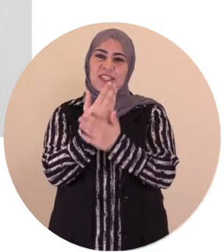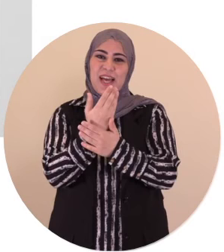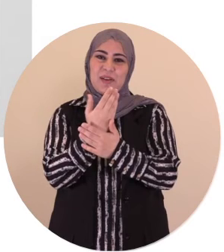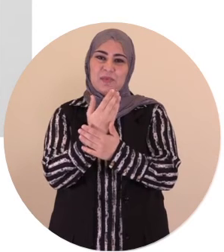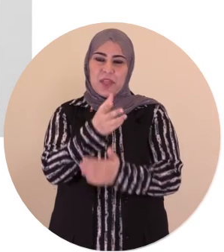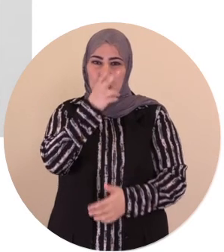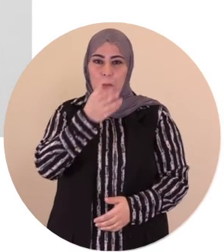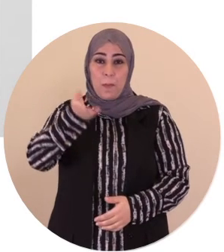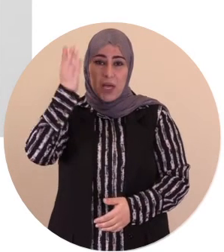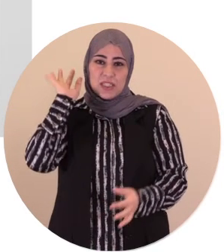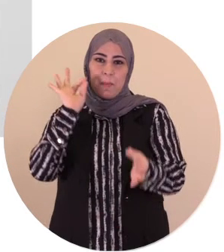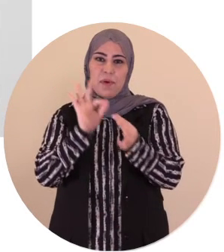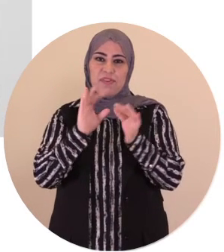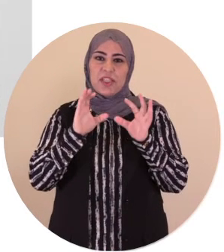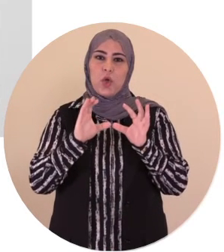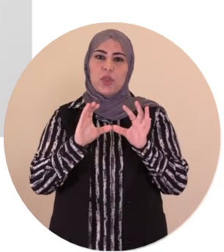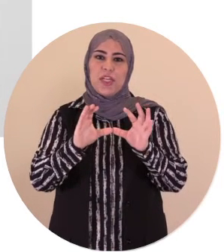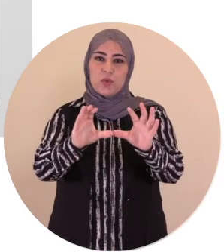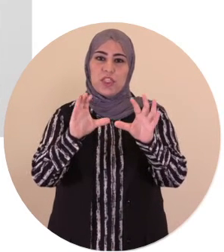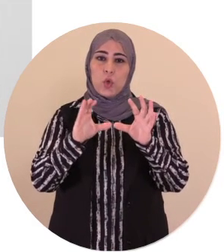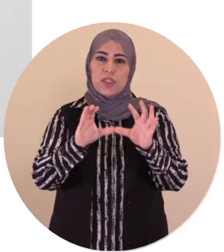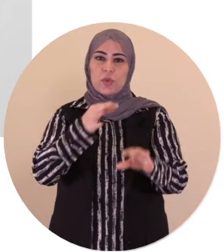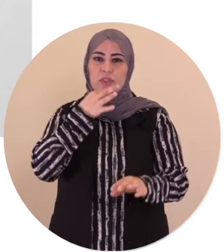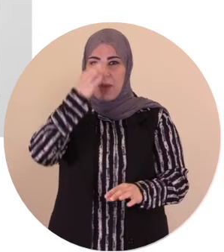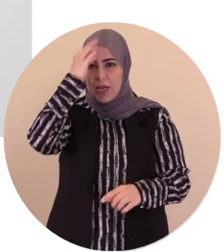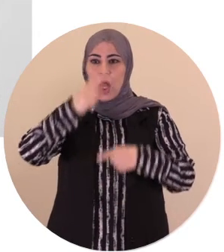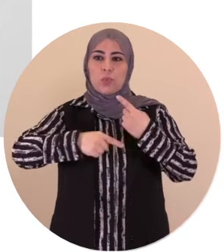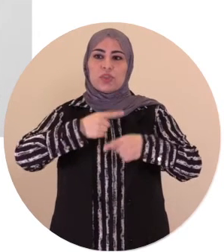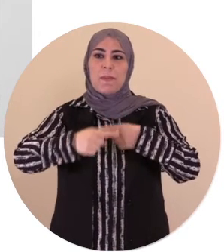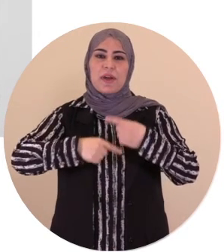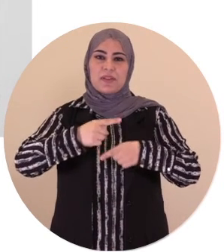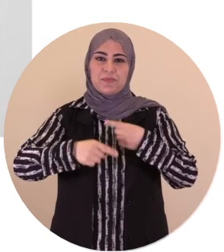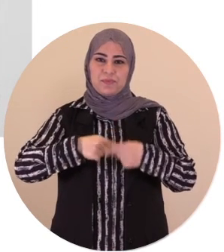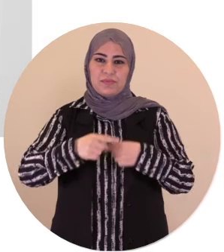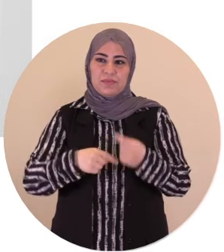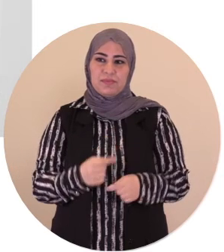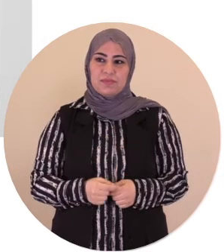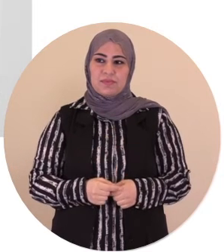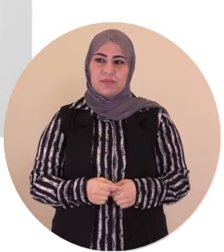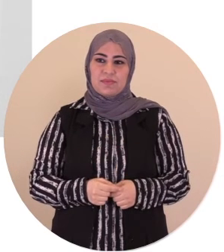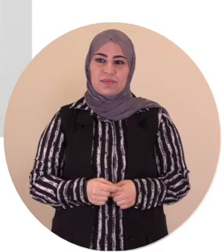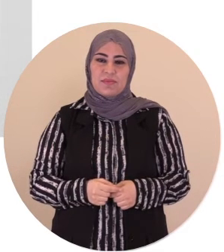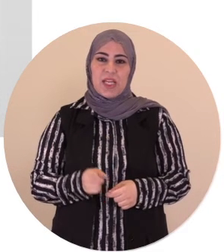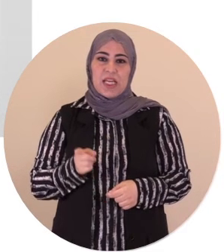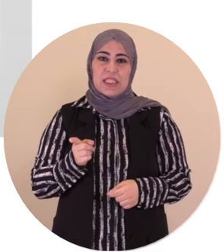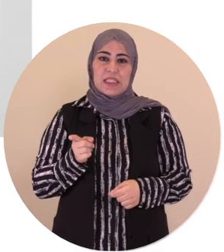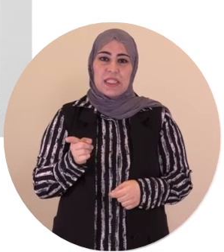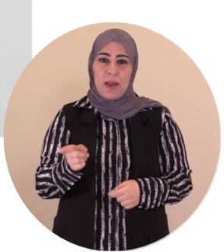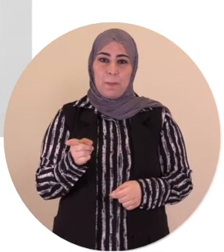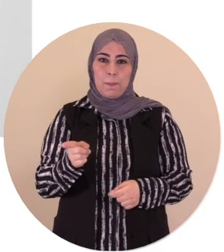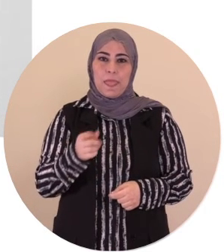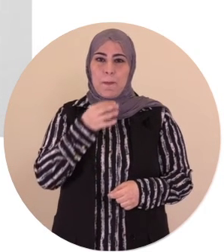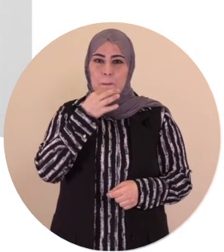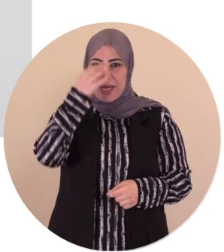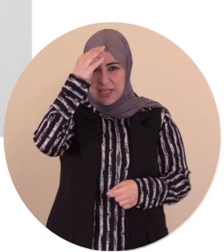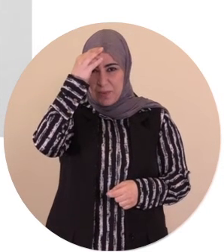perfect. The past perfect continuous. What is it? It's basically when you refer to the duration of an event